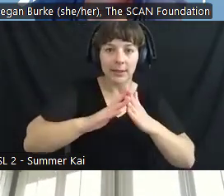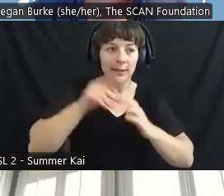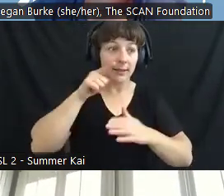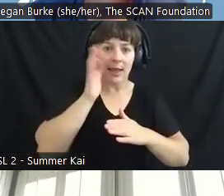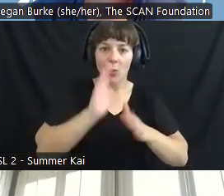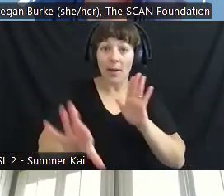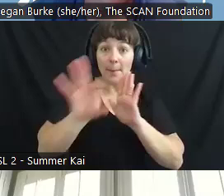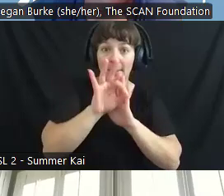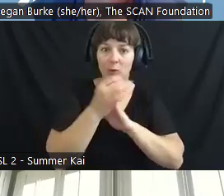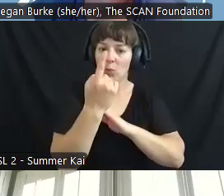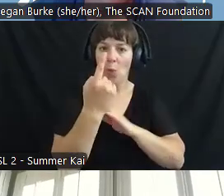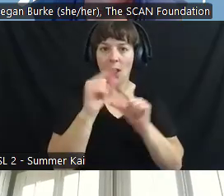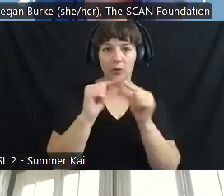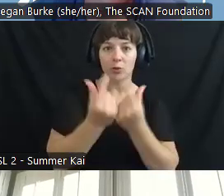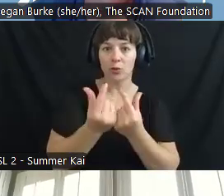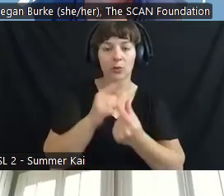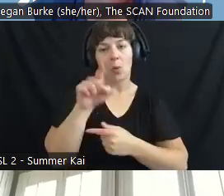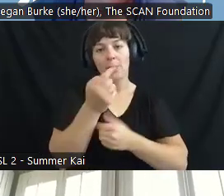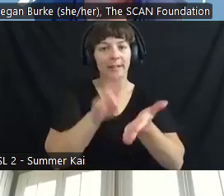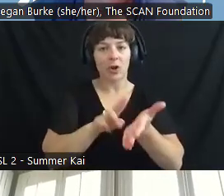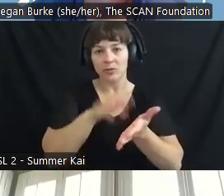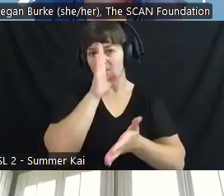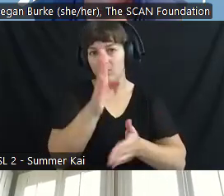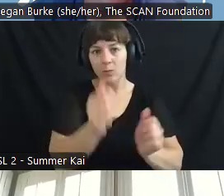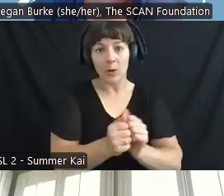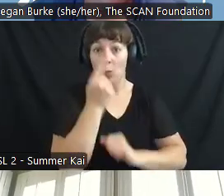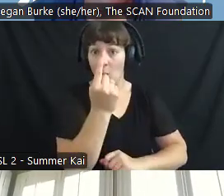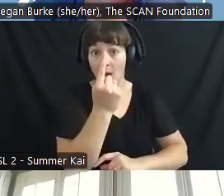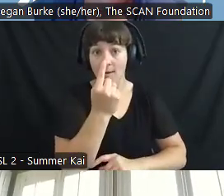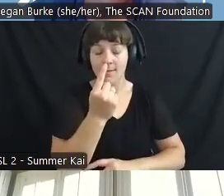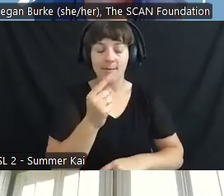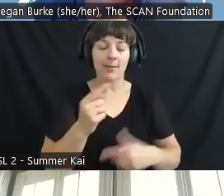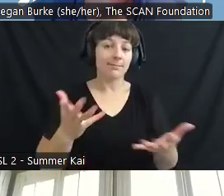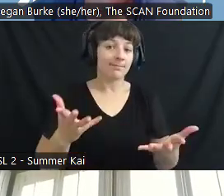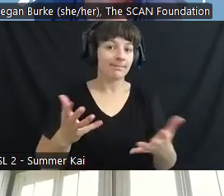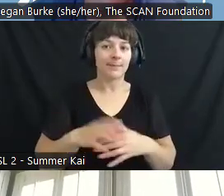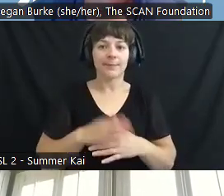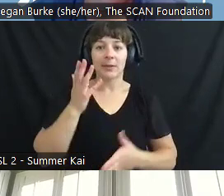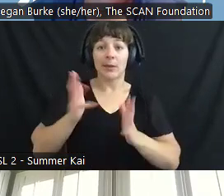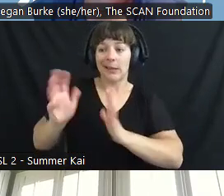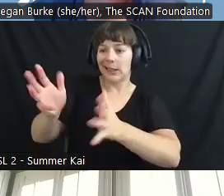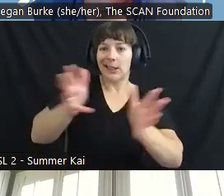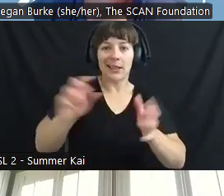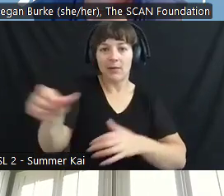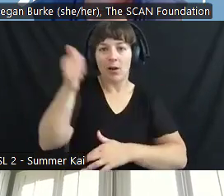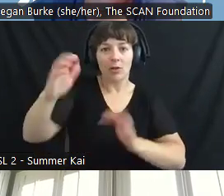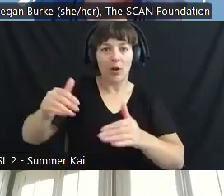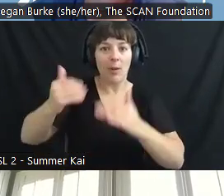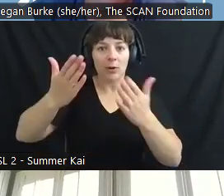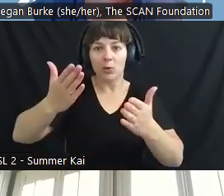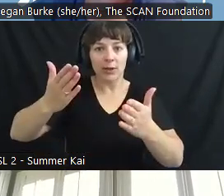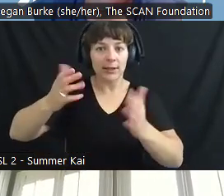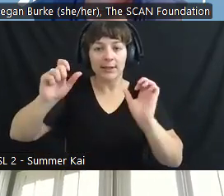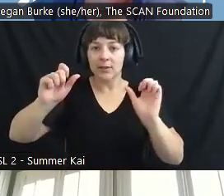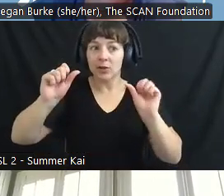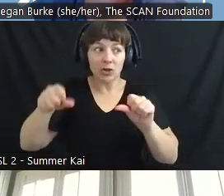one entity to contract with, thereby leaving out a whole group of other entities that are